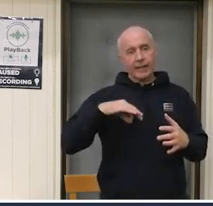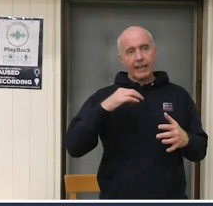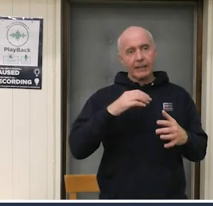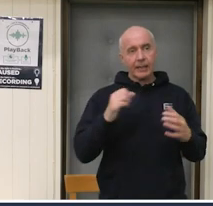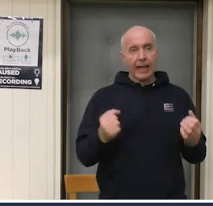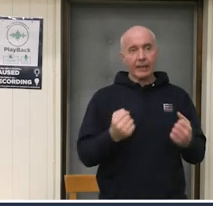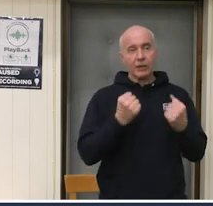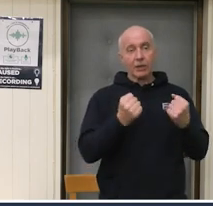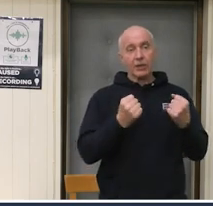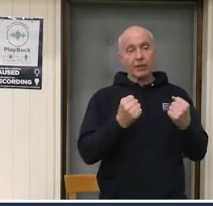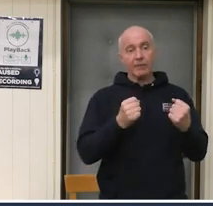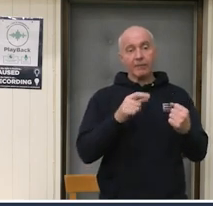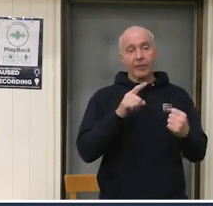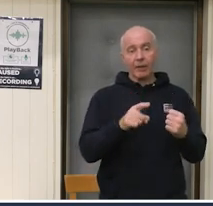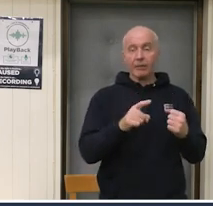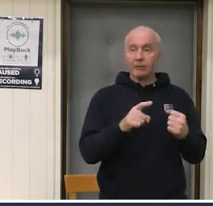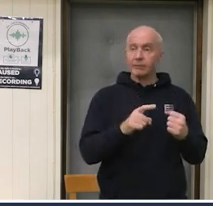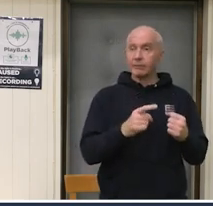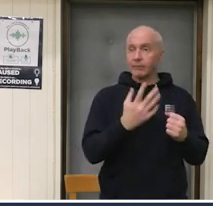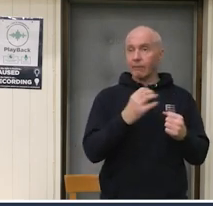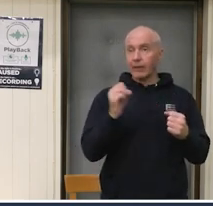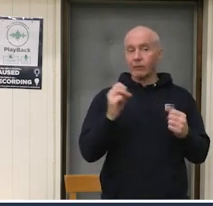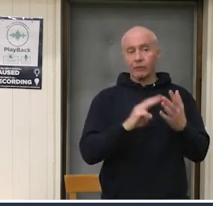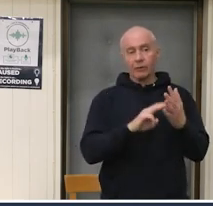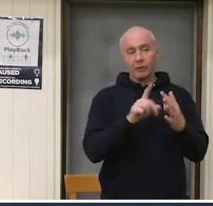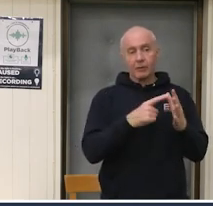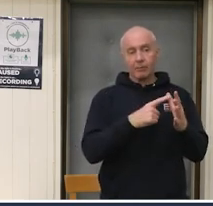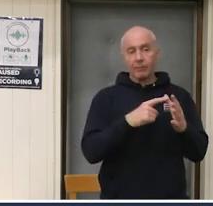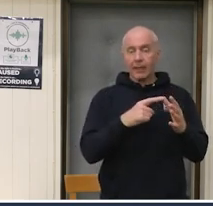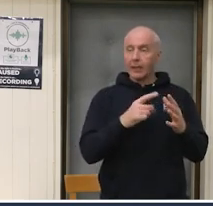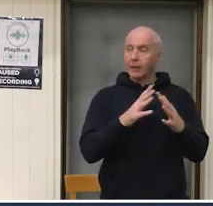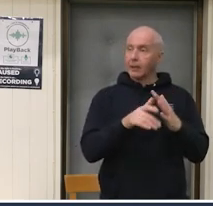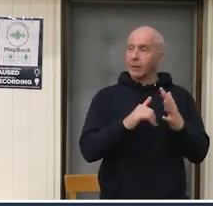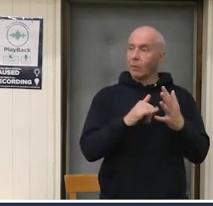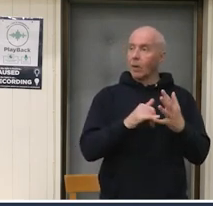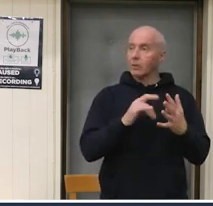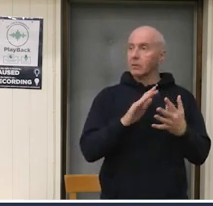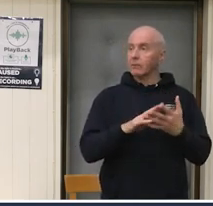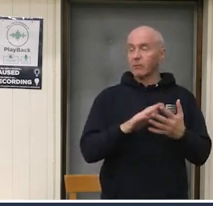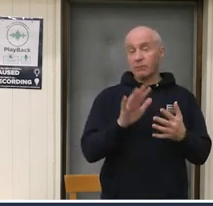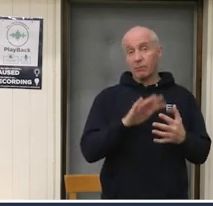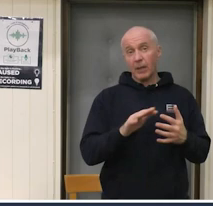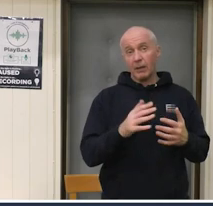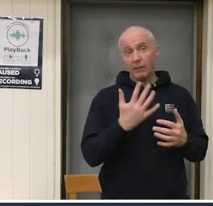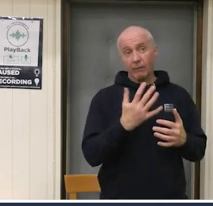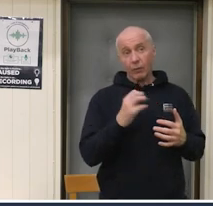400 seconds. And that, compared to 6 or 7, is a pretty big deal, actually.